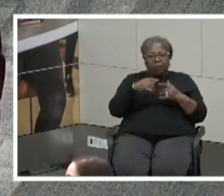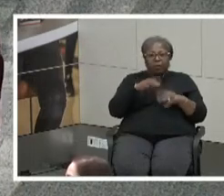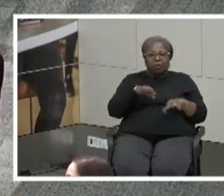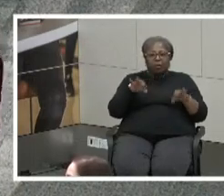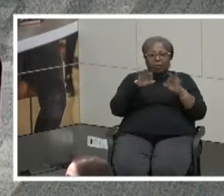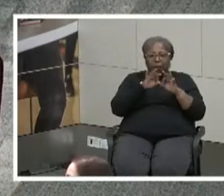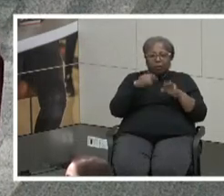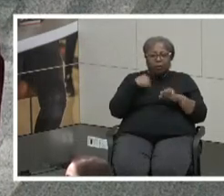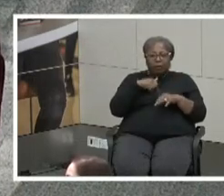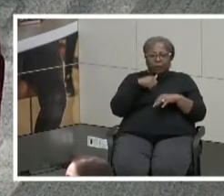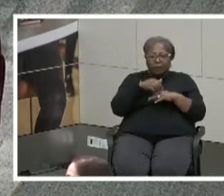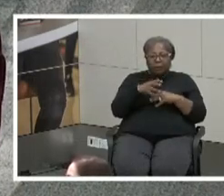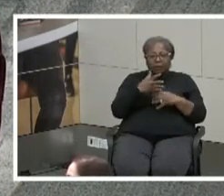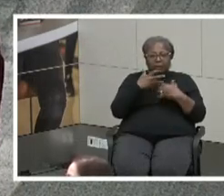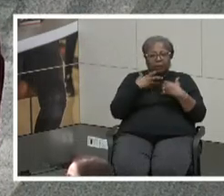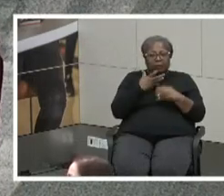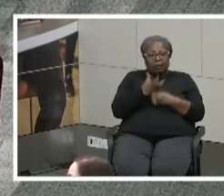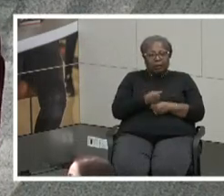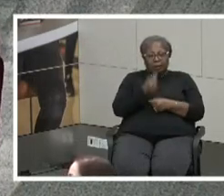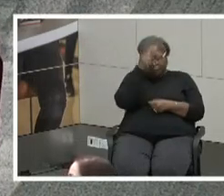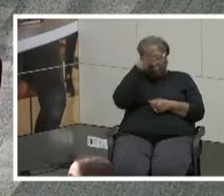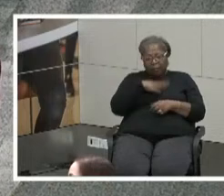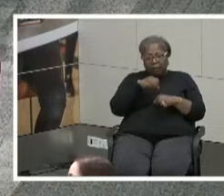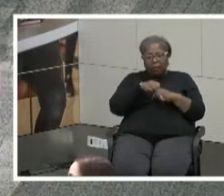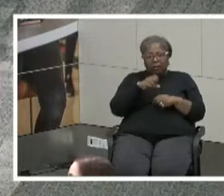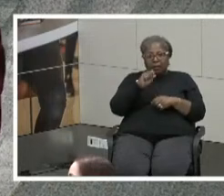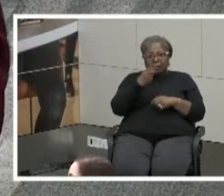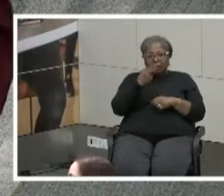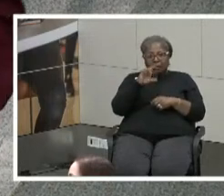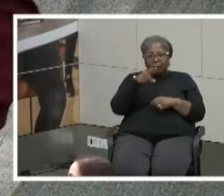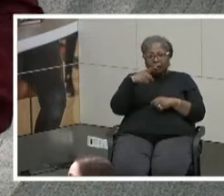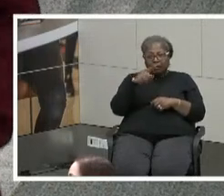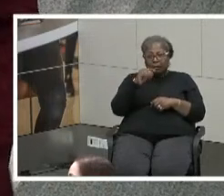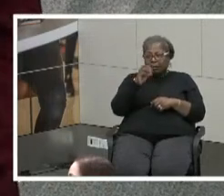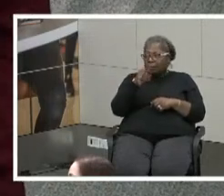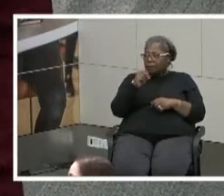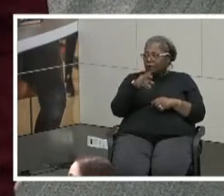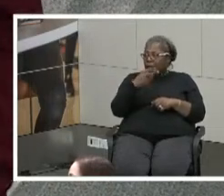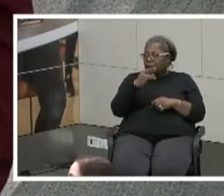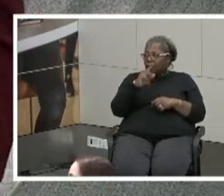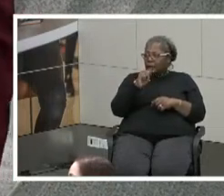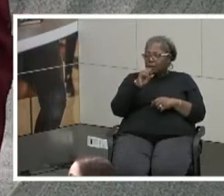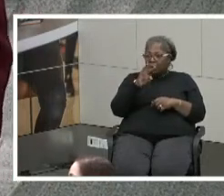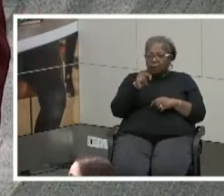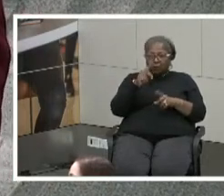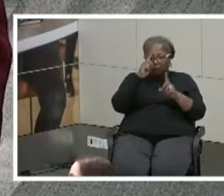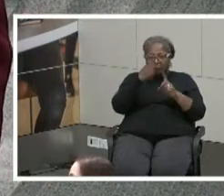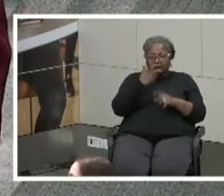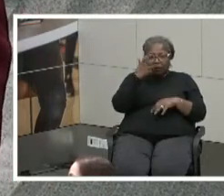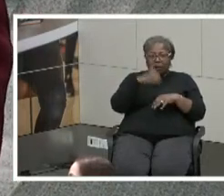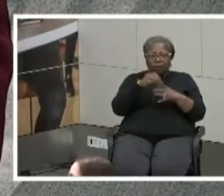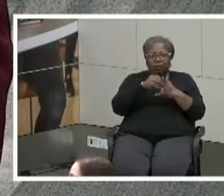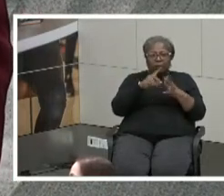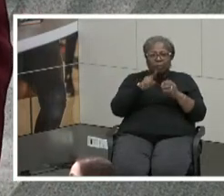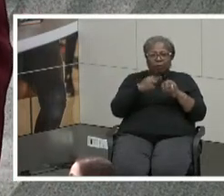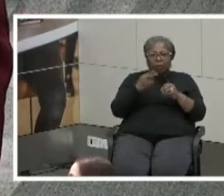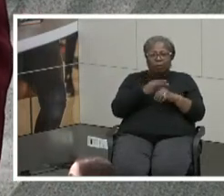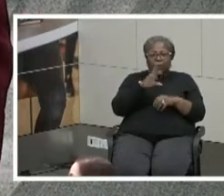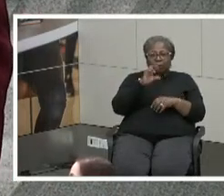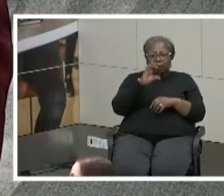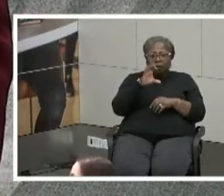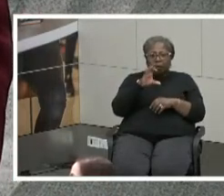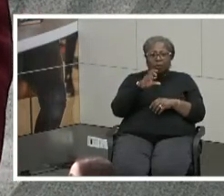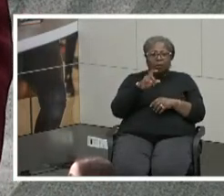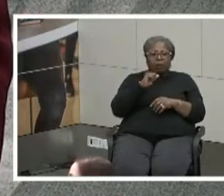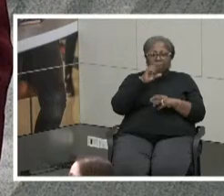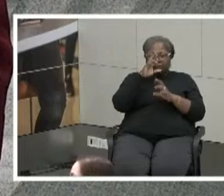sent competent men into Sharpstown you think you're good for H town but Mr miles your golden son was recorded screaming at students about wearing Crocs disrespectful